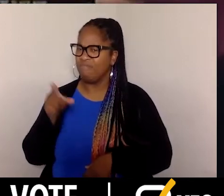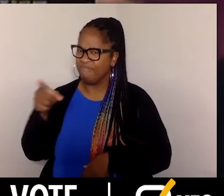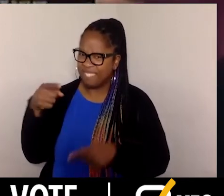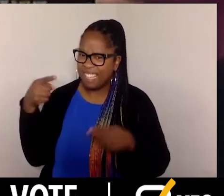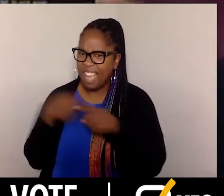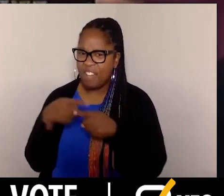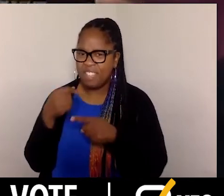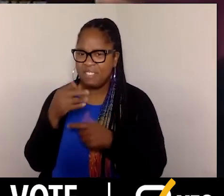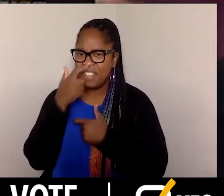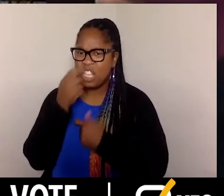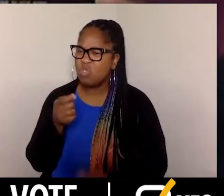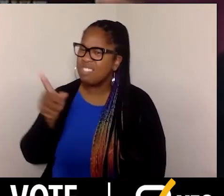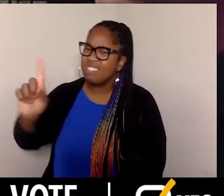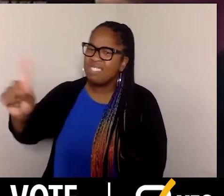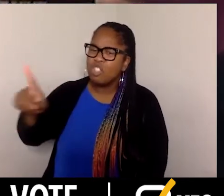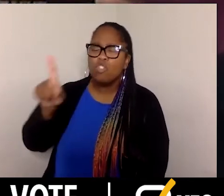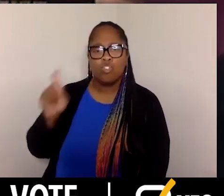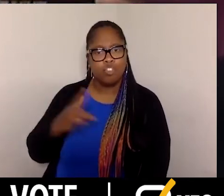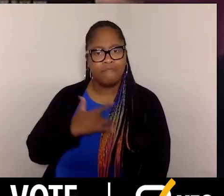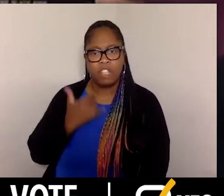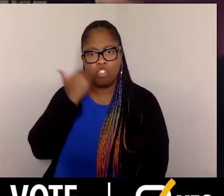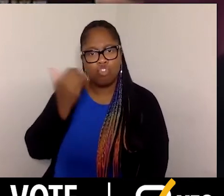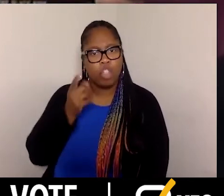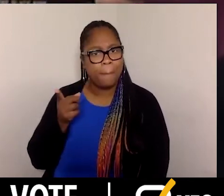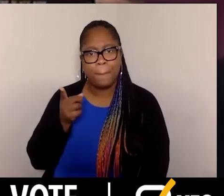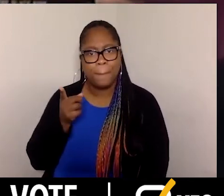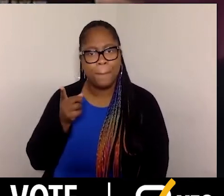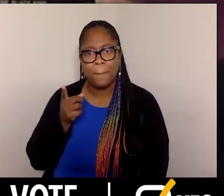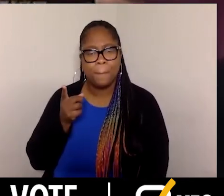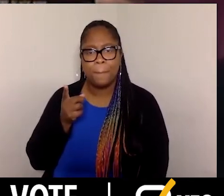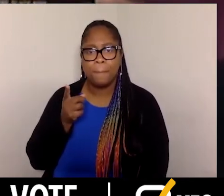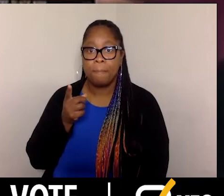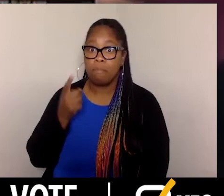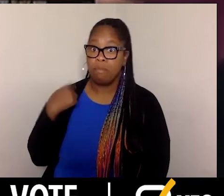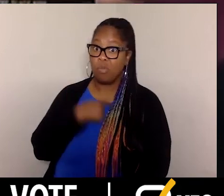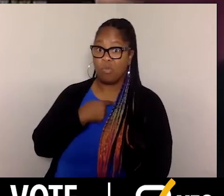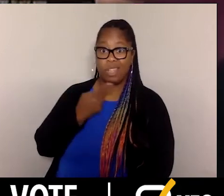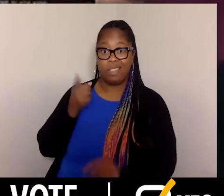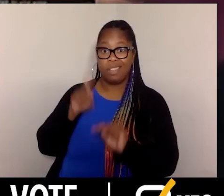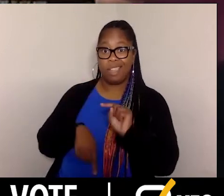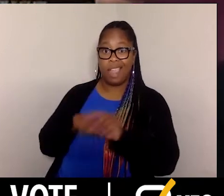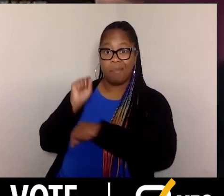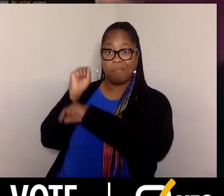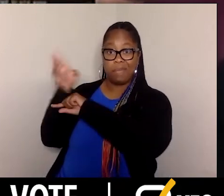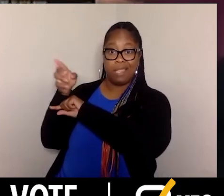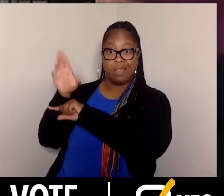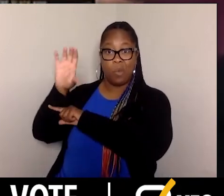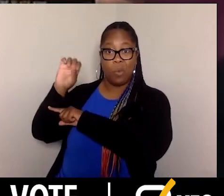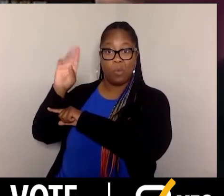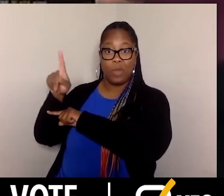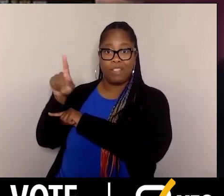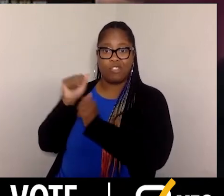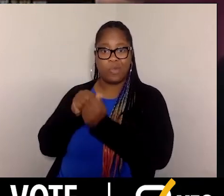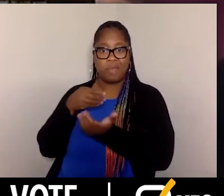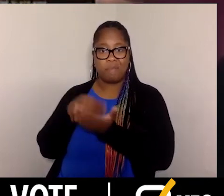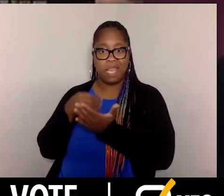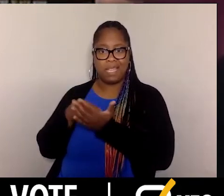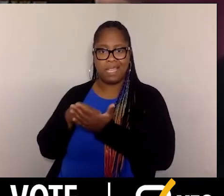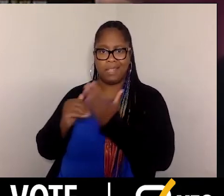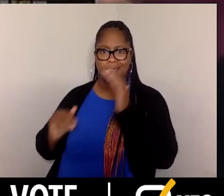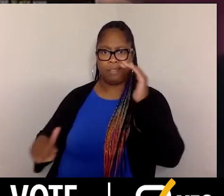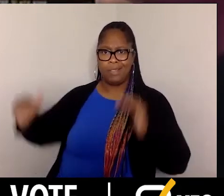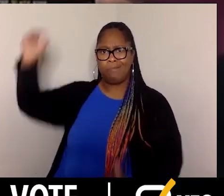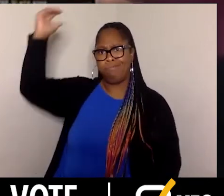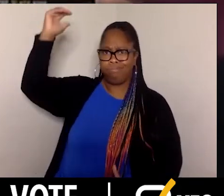be ashamed. We can't beat corporations with money, but we can beat